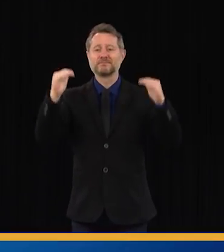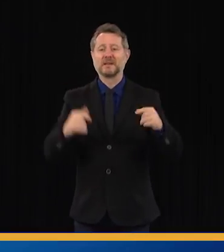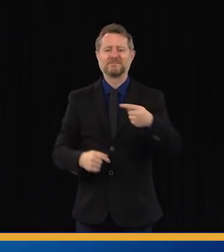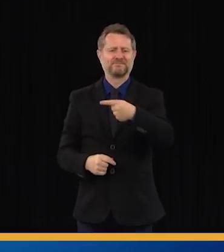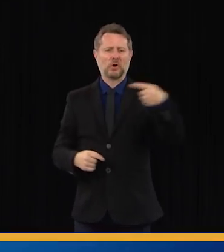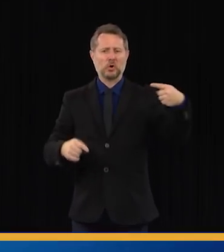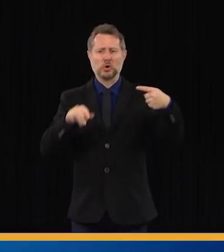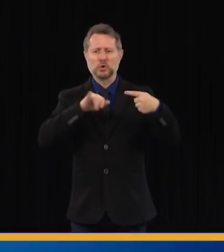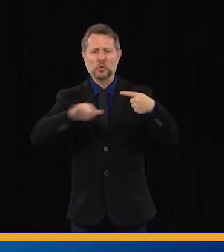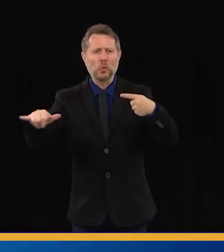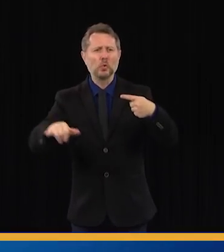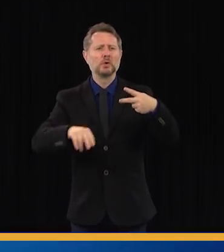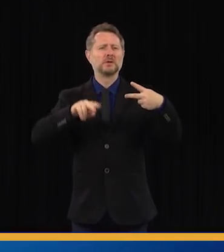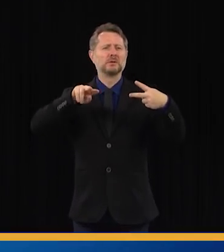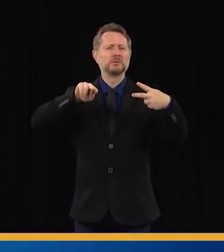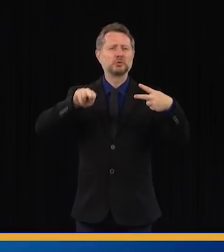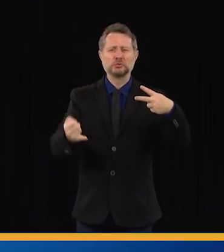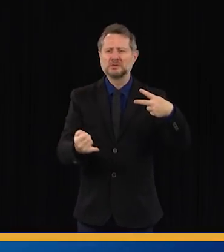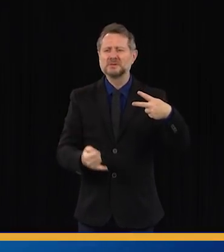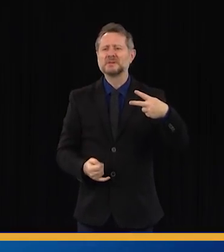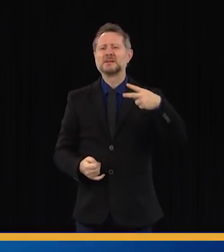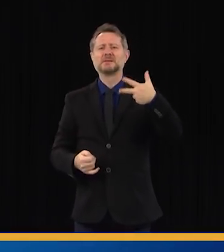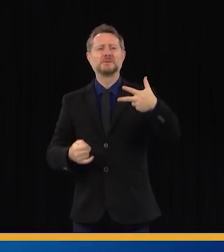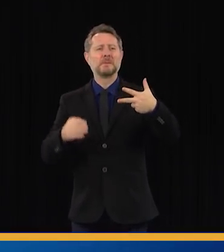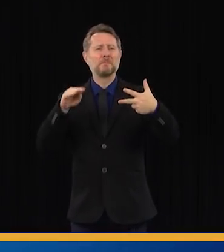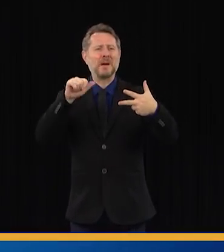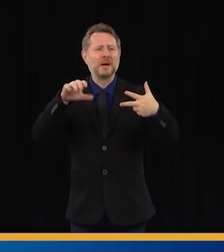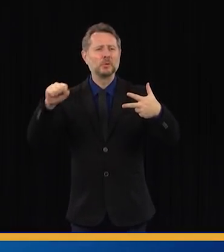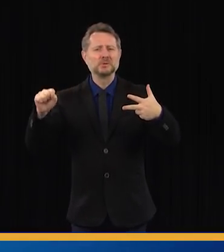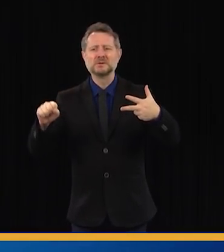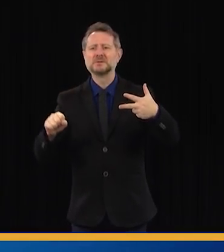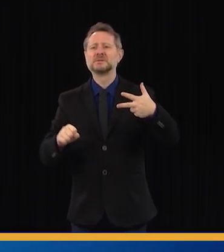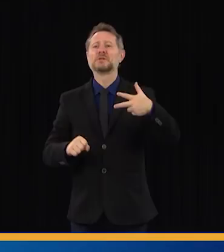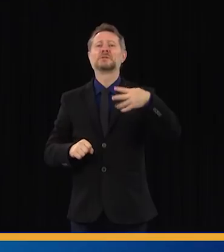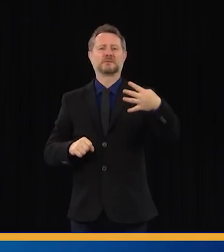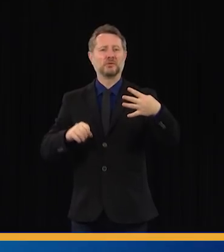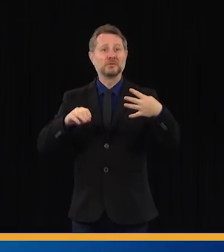deaths. Massachusetts, 756, and then you have the state of Michigan.